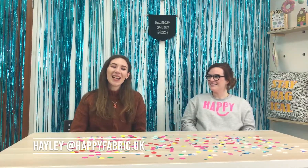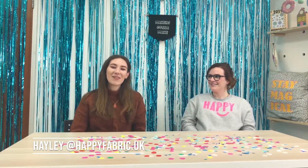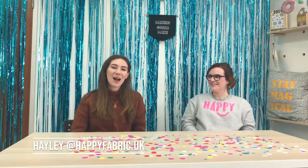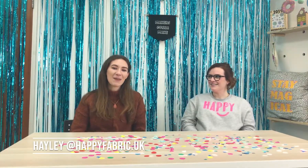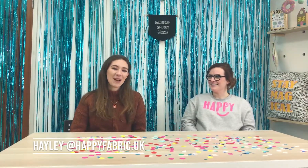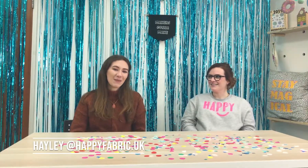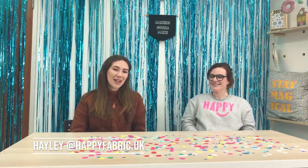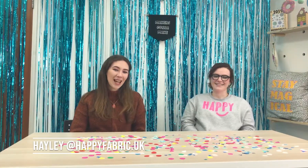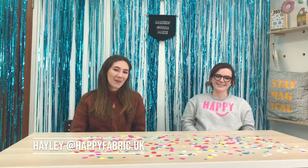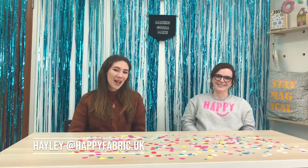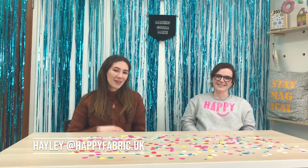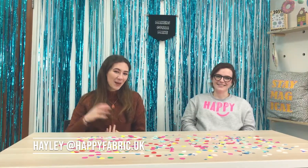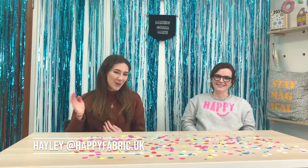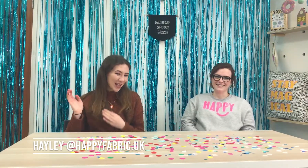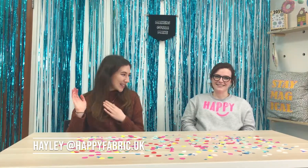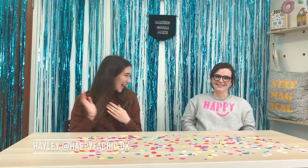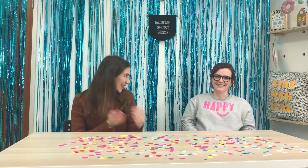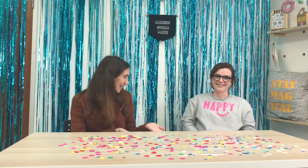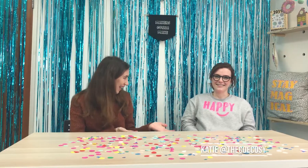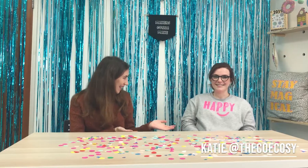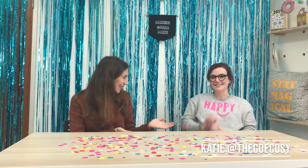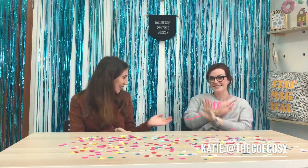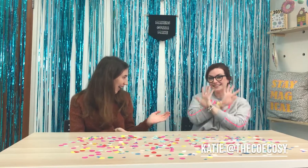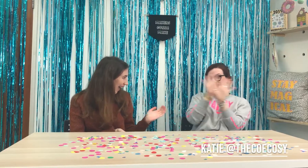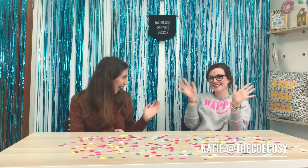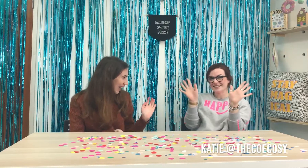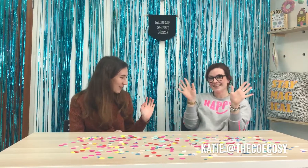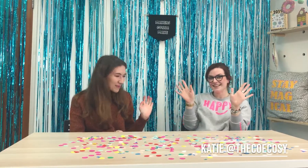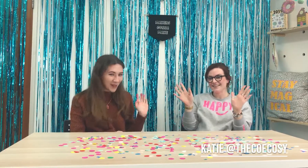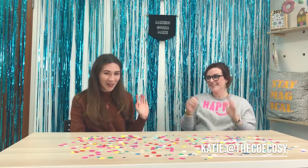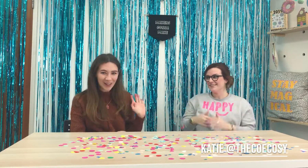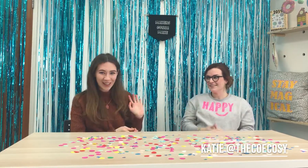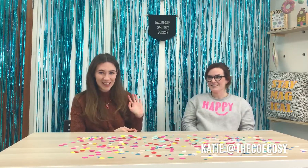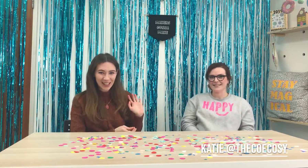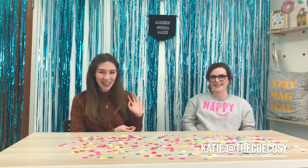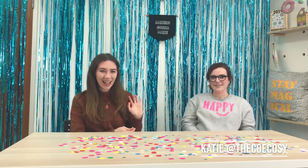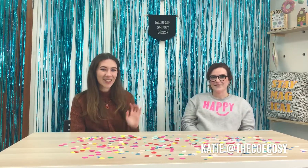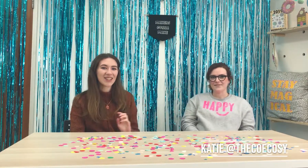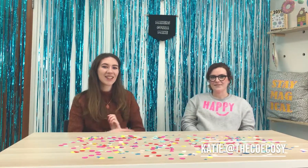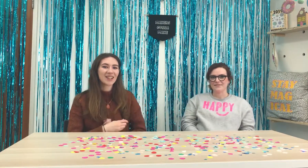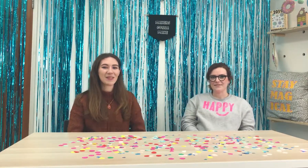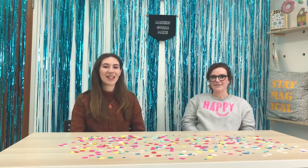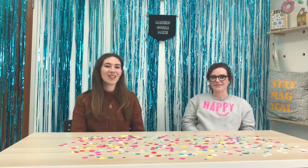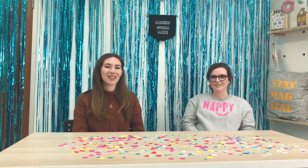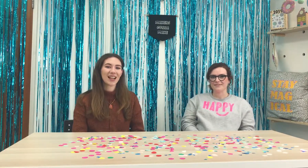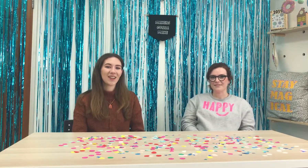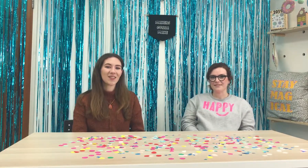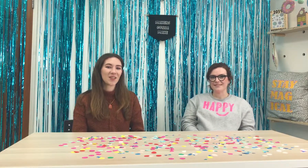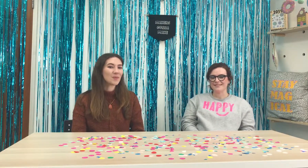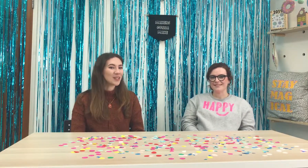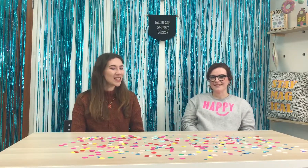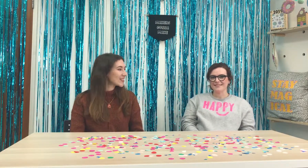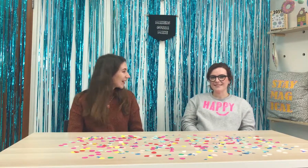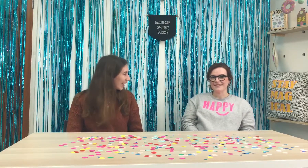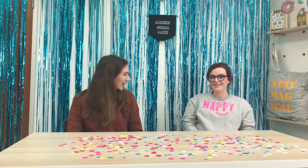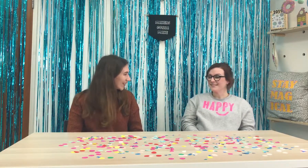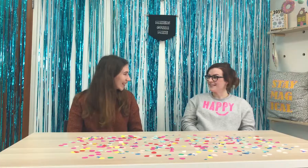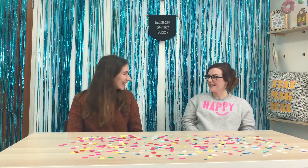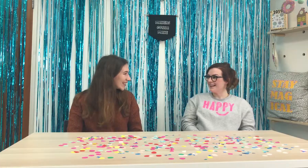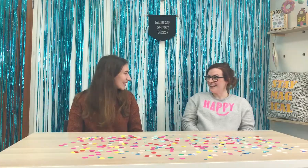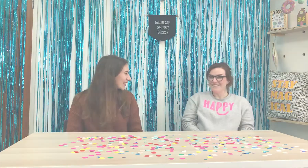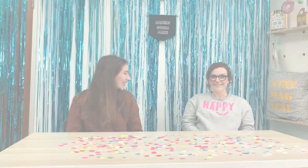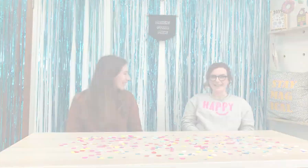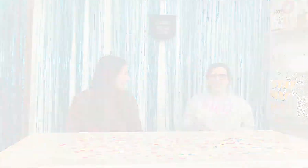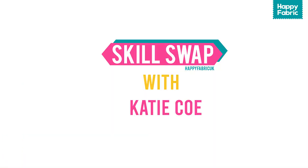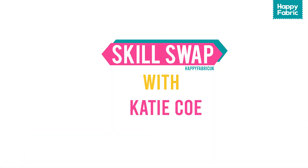I'm Hayley from HappyFabric and we have special guest Katie in today from the Cozy and she's going to be teaching us how to do British Sign